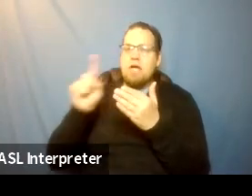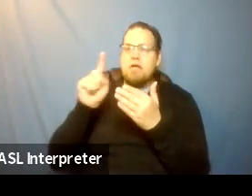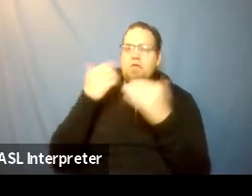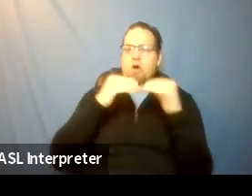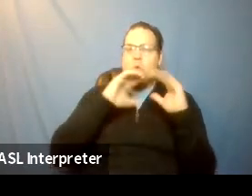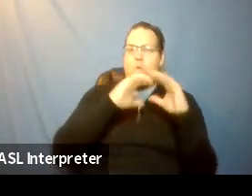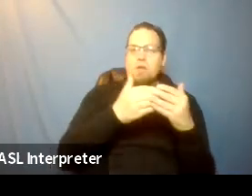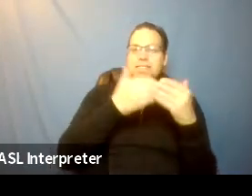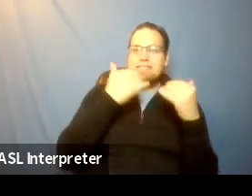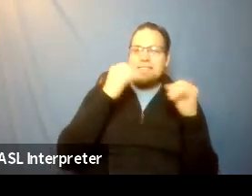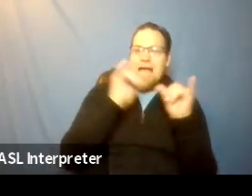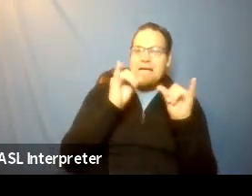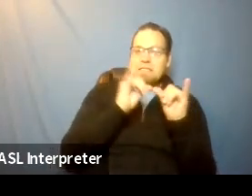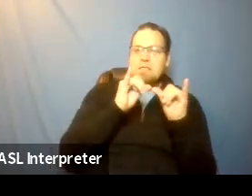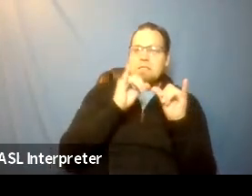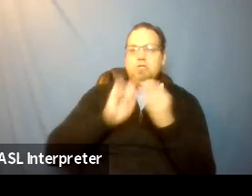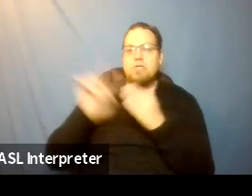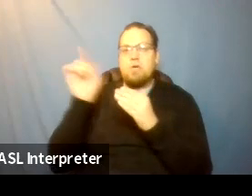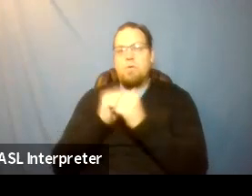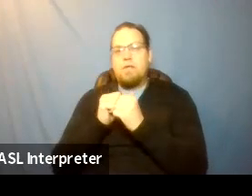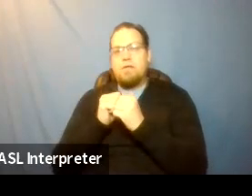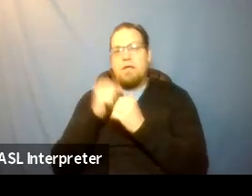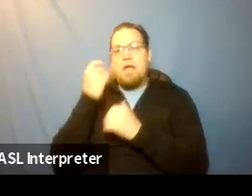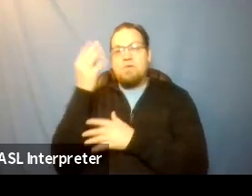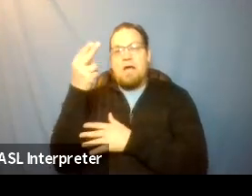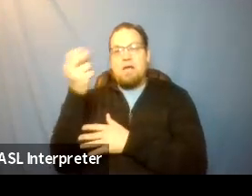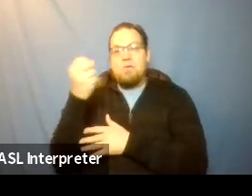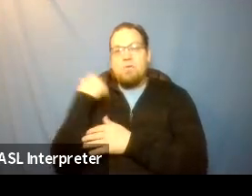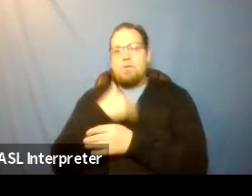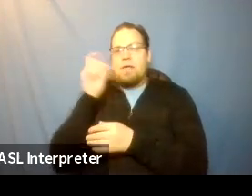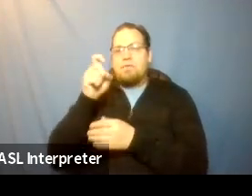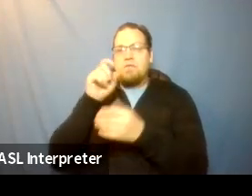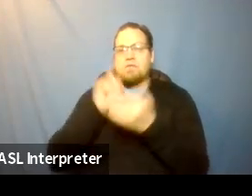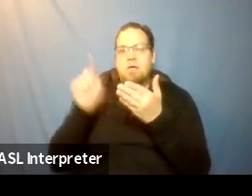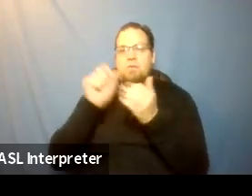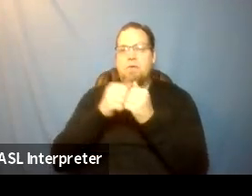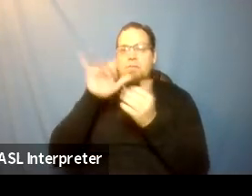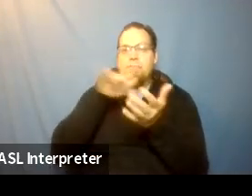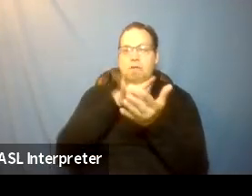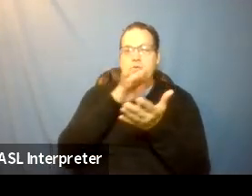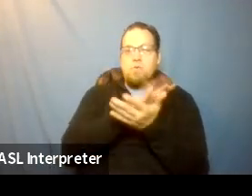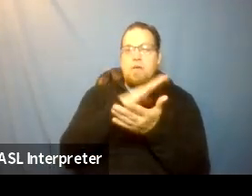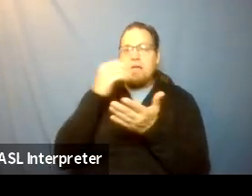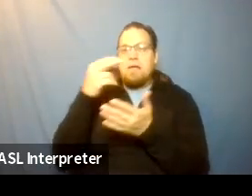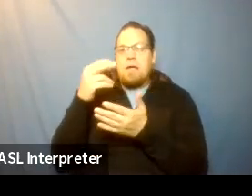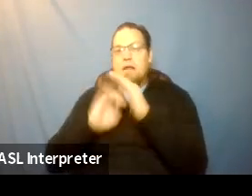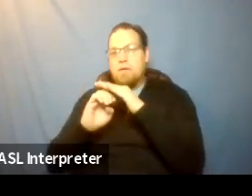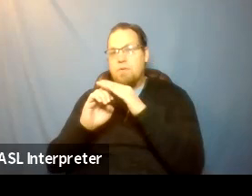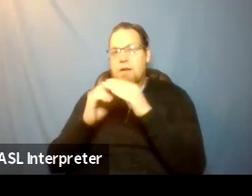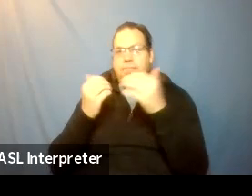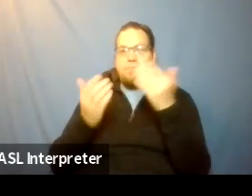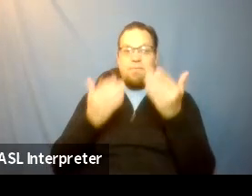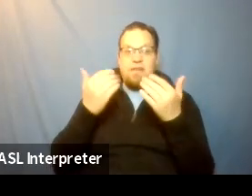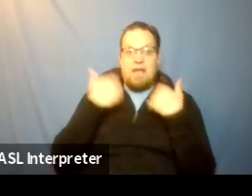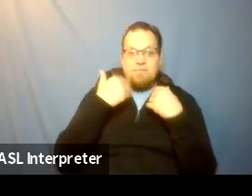cohort size, and we'd also have to check with, like if it was a high school student, we'd have to check with middle school and elementary, because we may have room, but they don't have room at